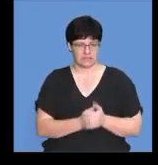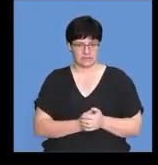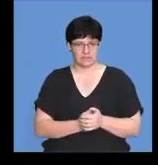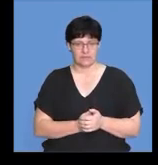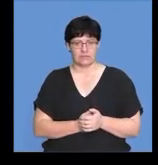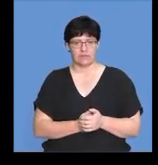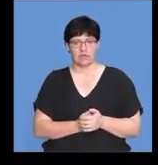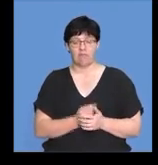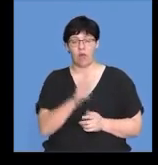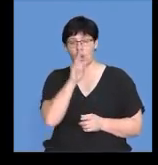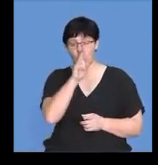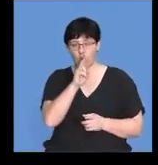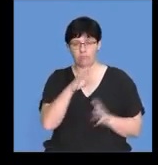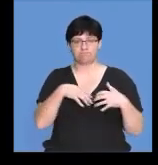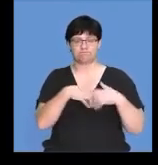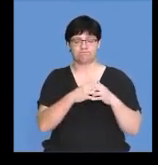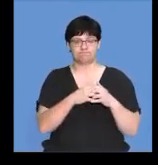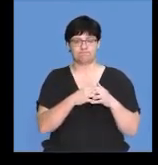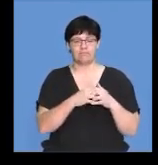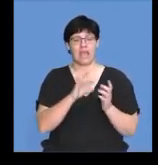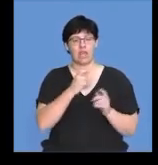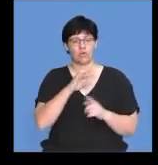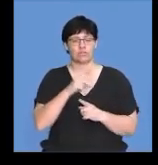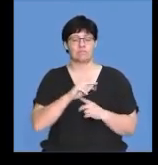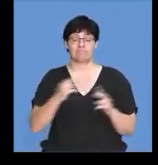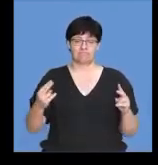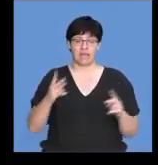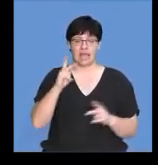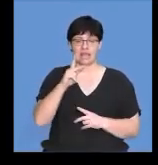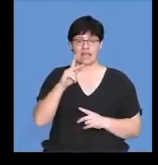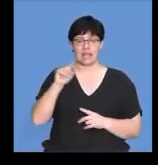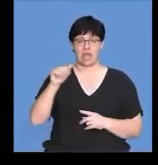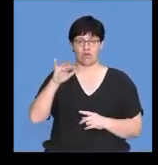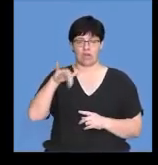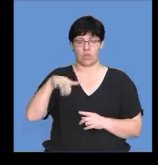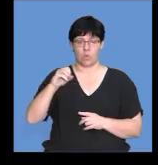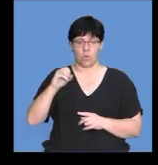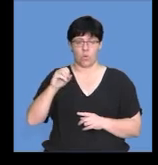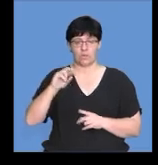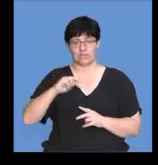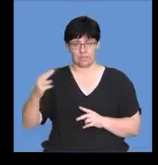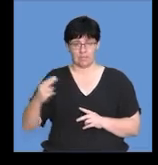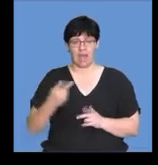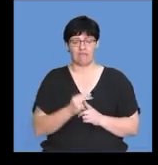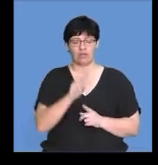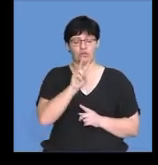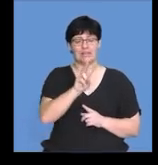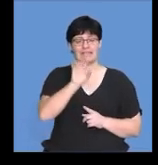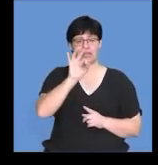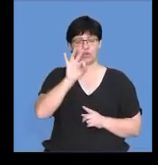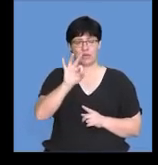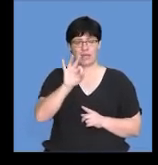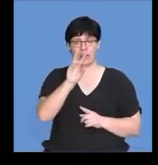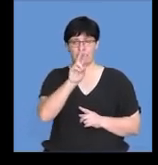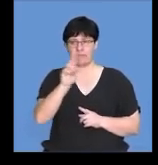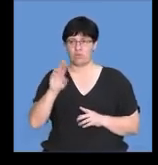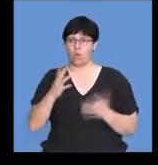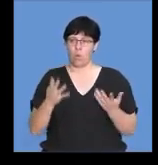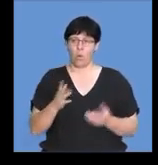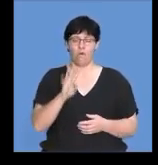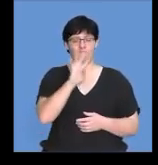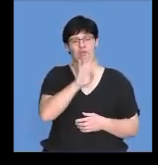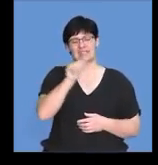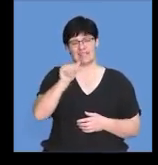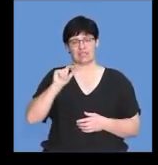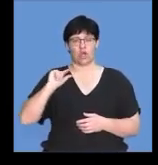Right, so when we look at the composition of the karyotype, a human karyotype has got 23 pairs or 46 chromosomes, so